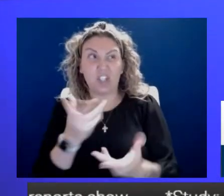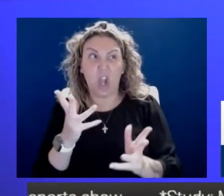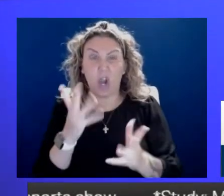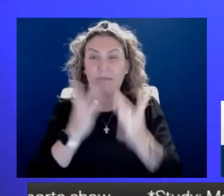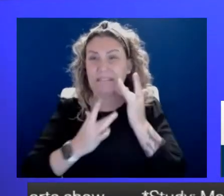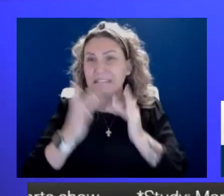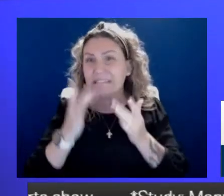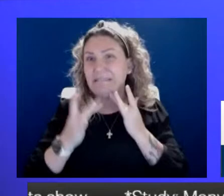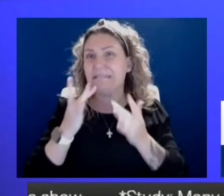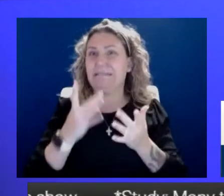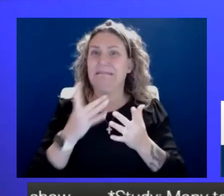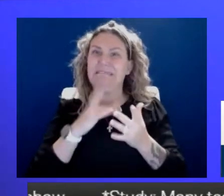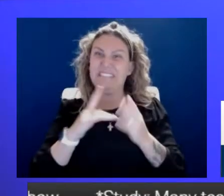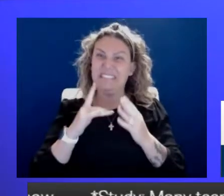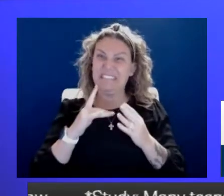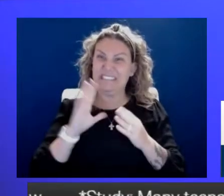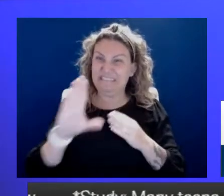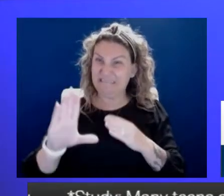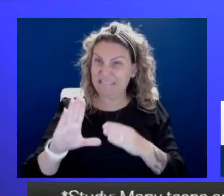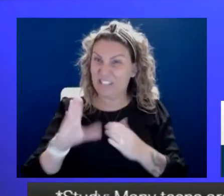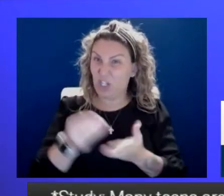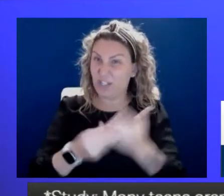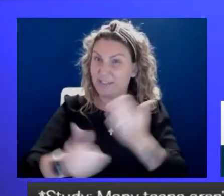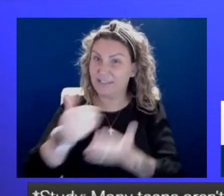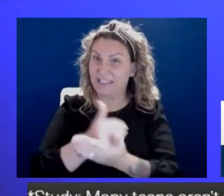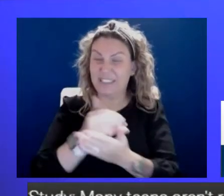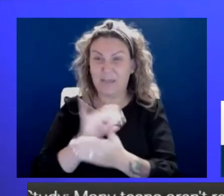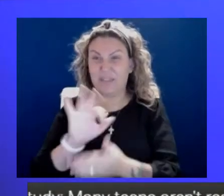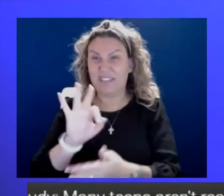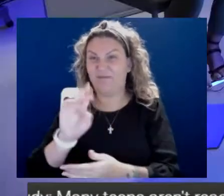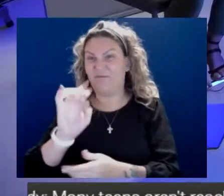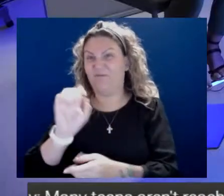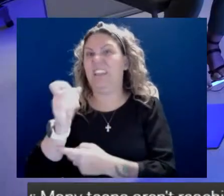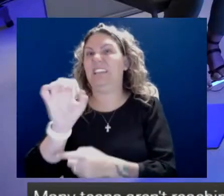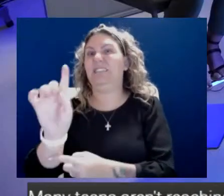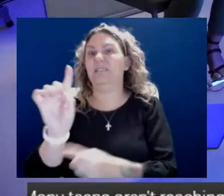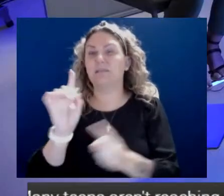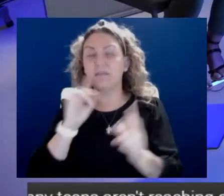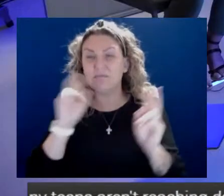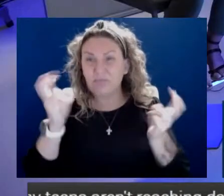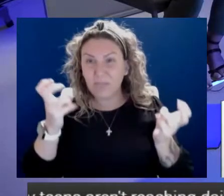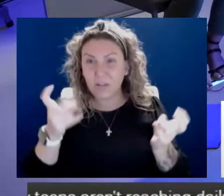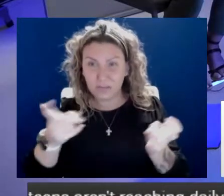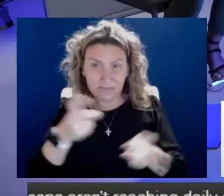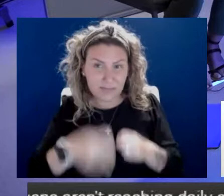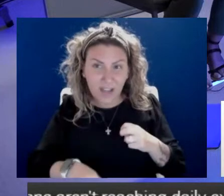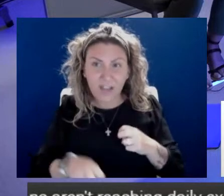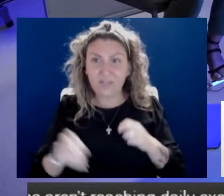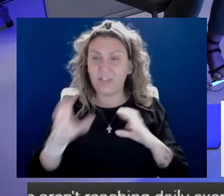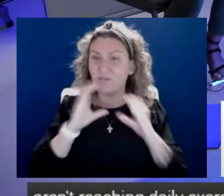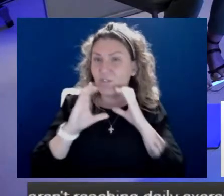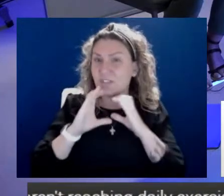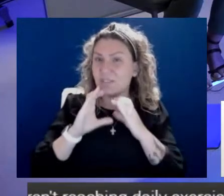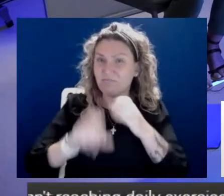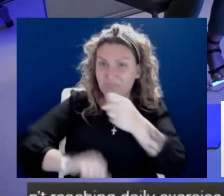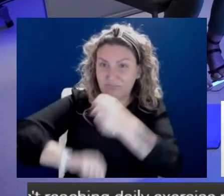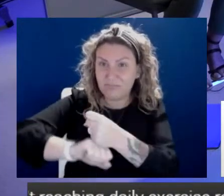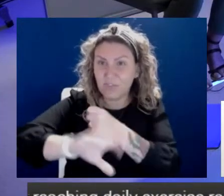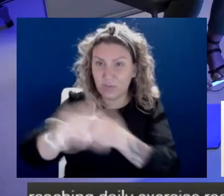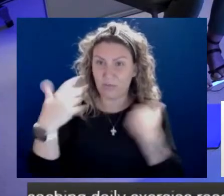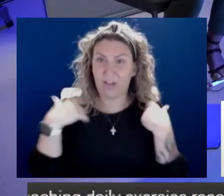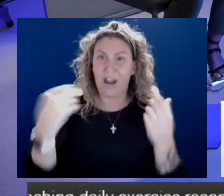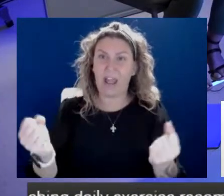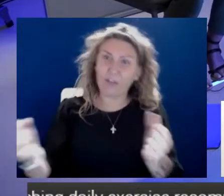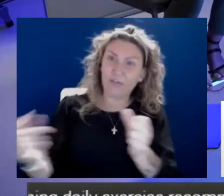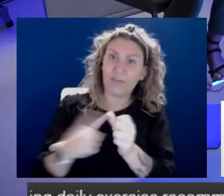fixed income. It just makes life more difficult in general. Do you really have to have those tough conversations and advocate for them to put their health first? Absolutely. Let's be